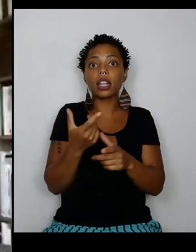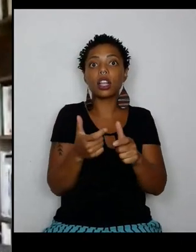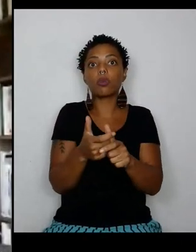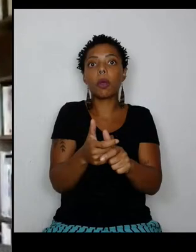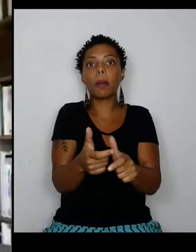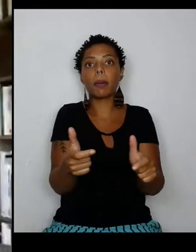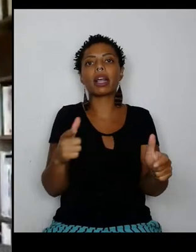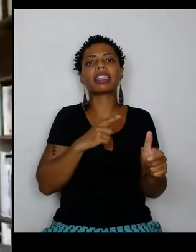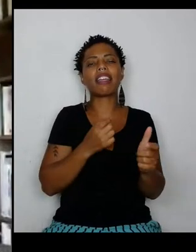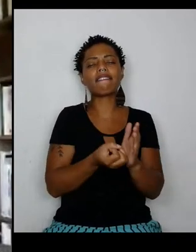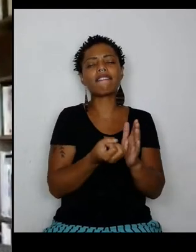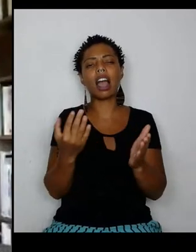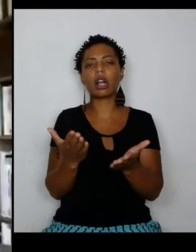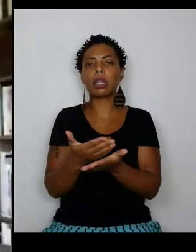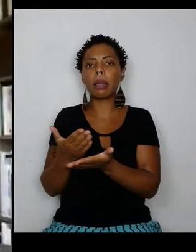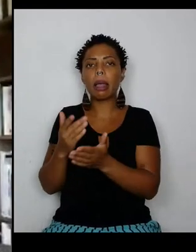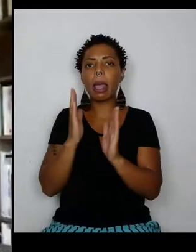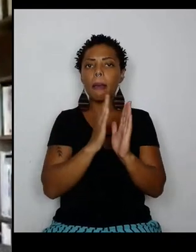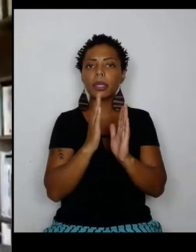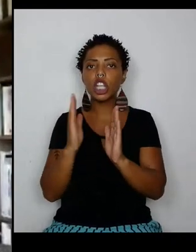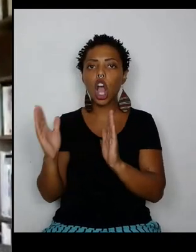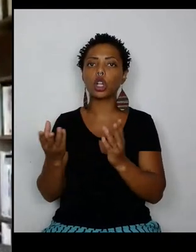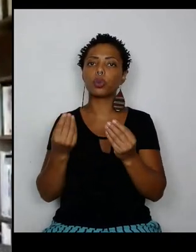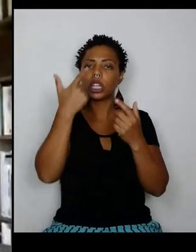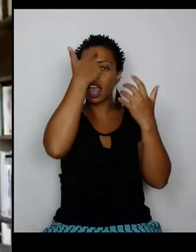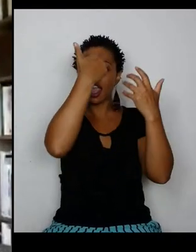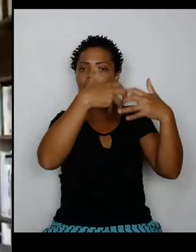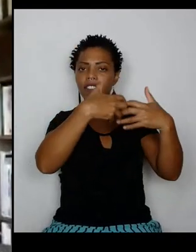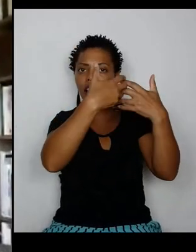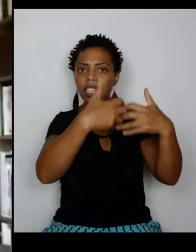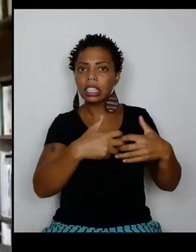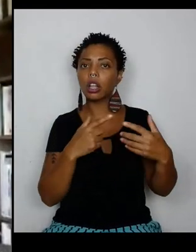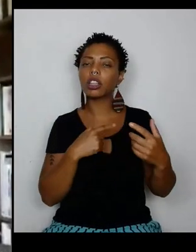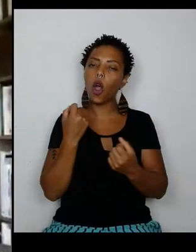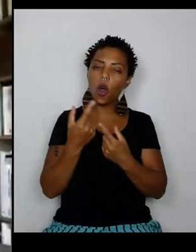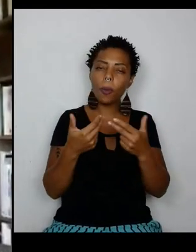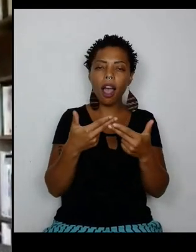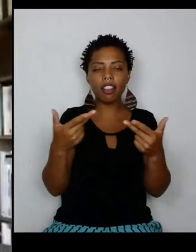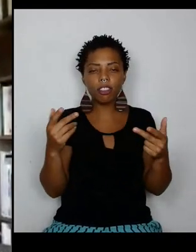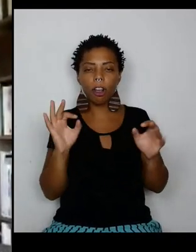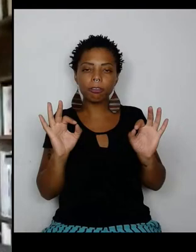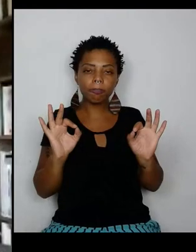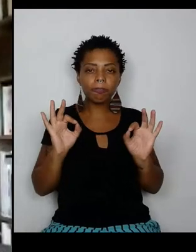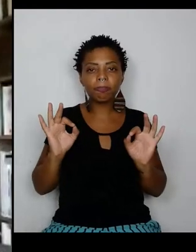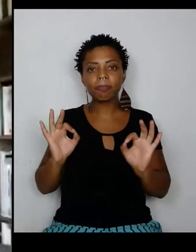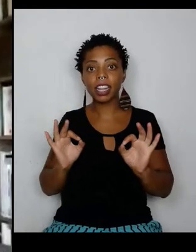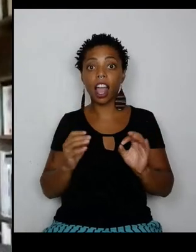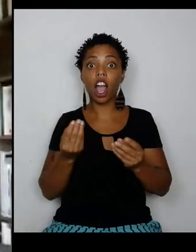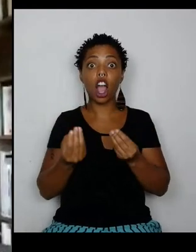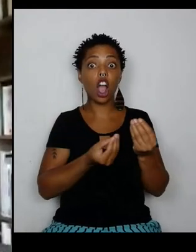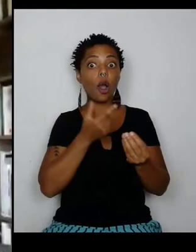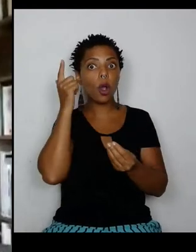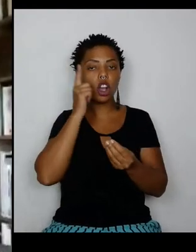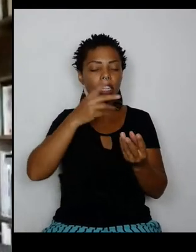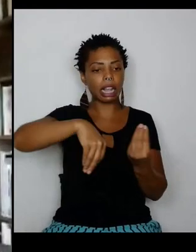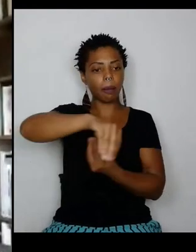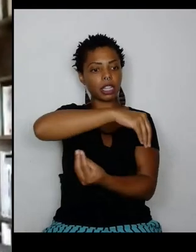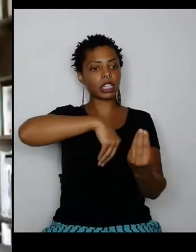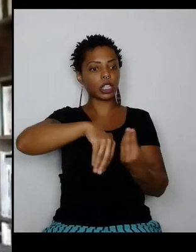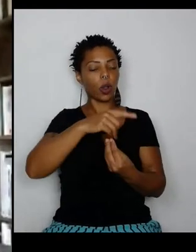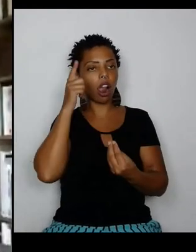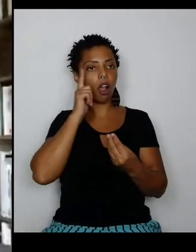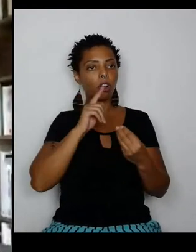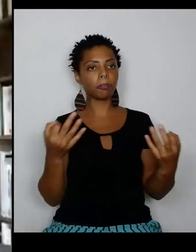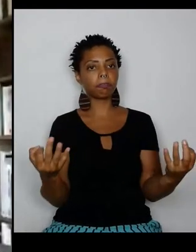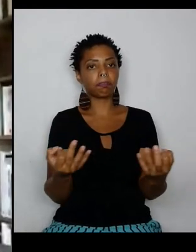reflections a few whims have found their way into this miscellany he says come no one knows